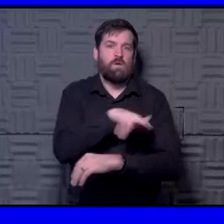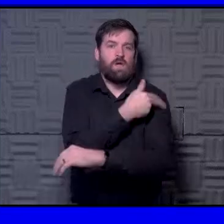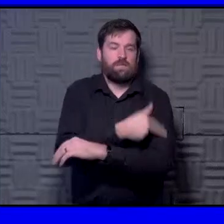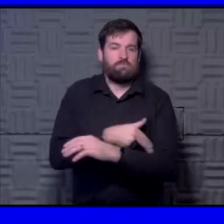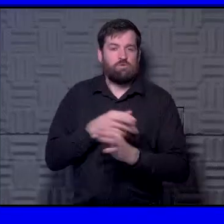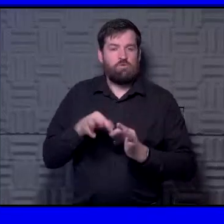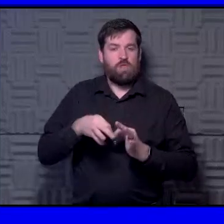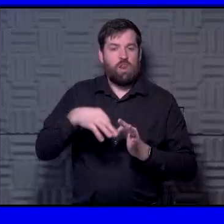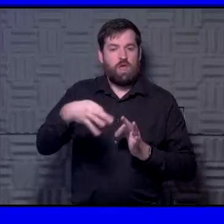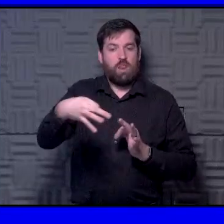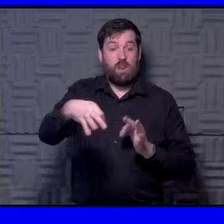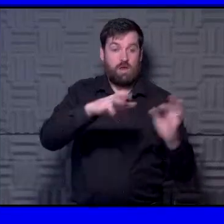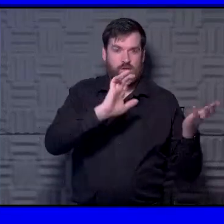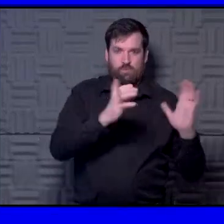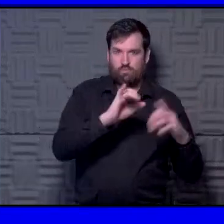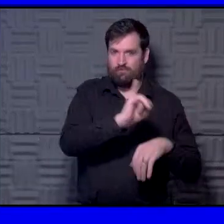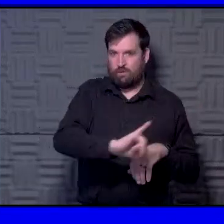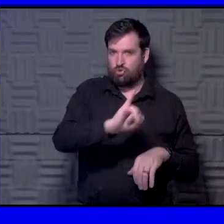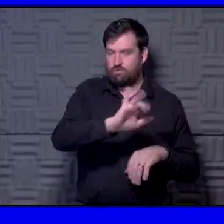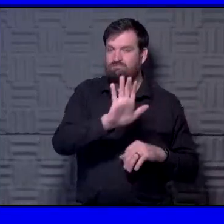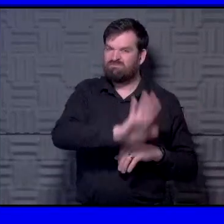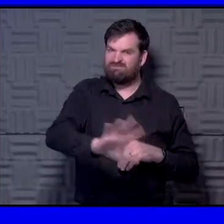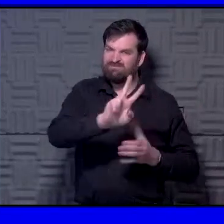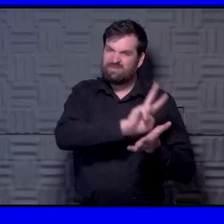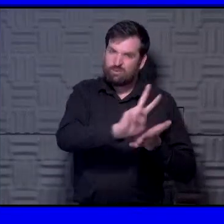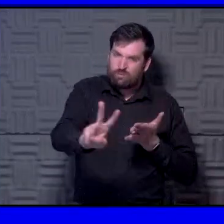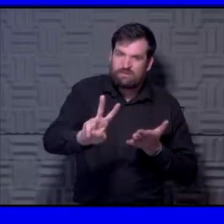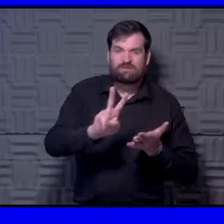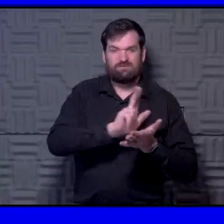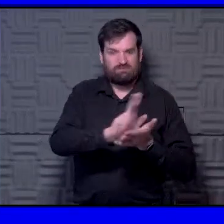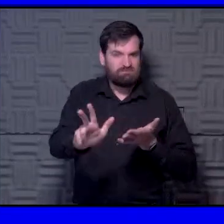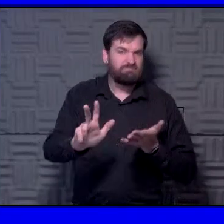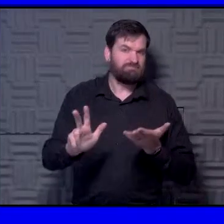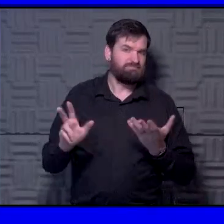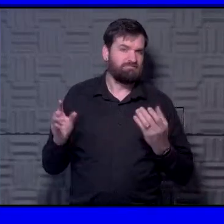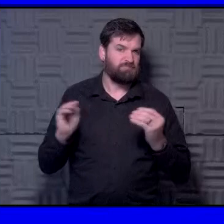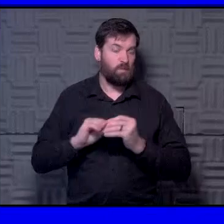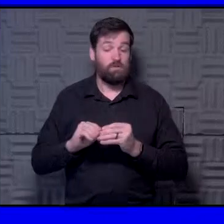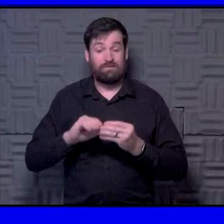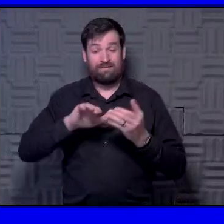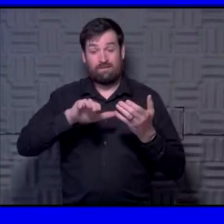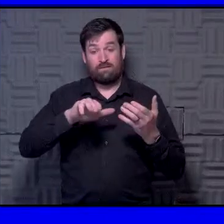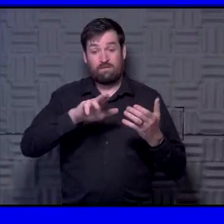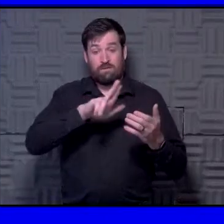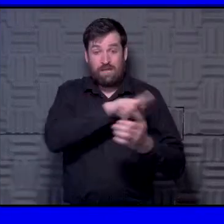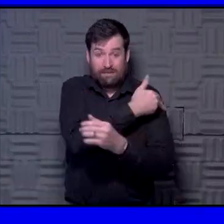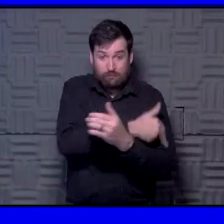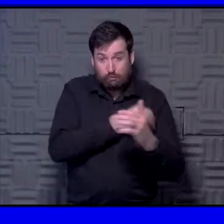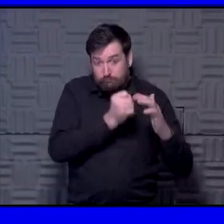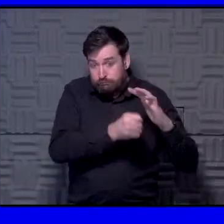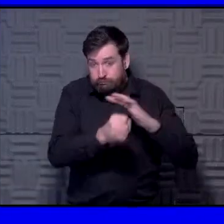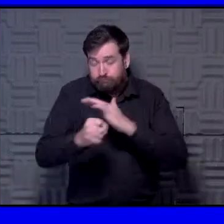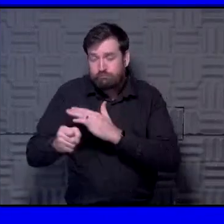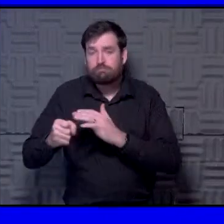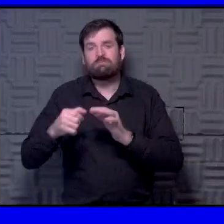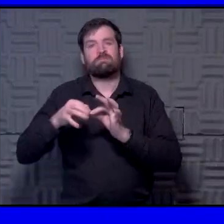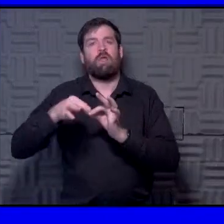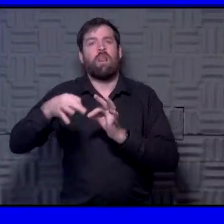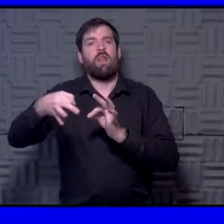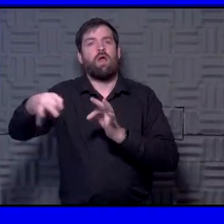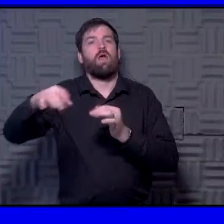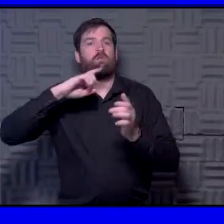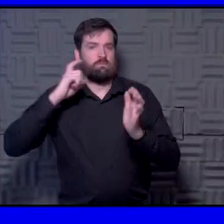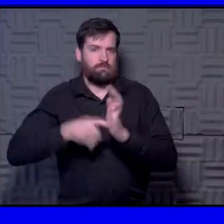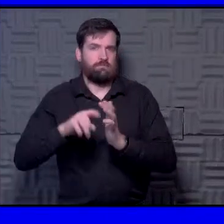lag behind infections by about 2 weeks, if not maybe even more. We know that deaths lag behind that as well. So we are still